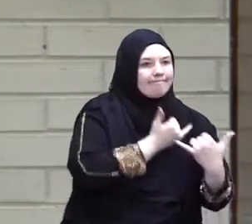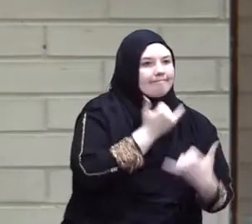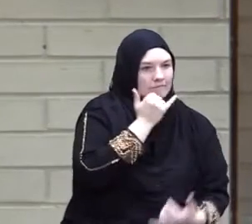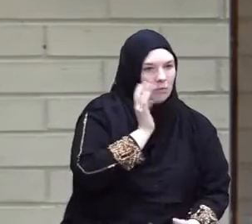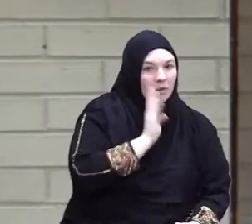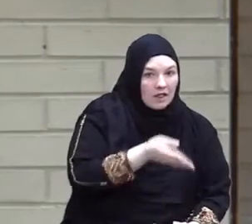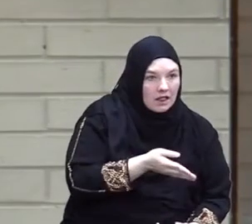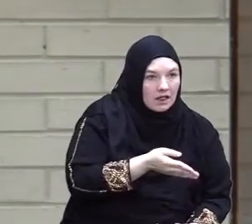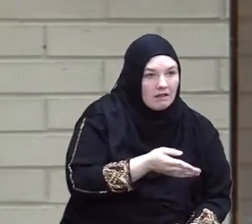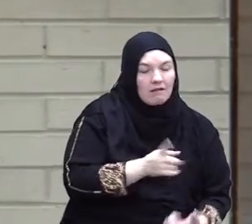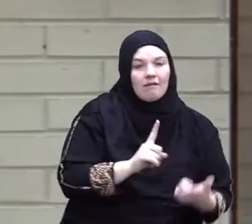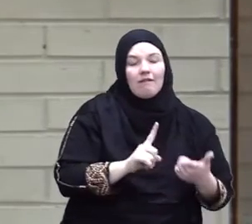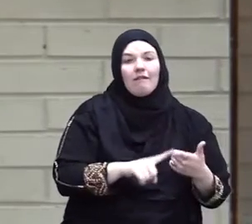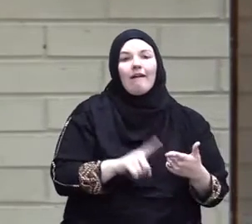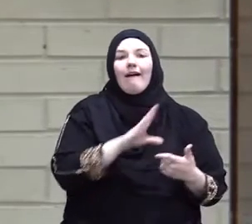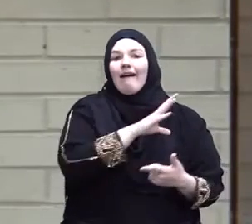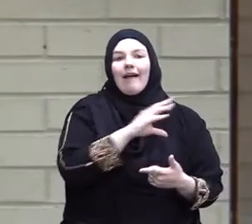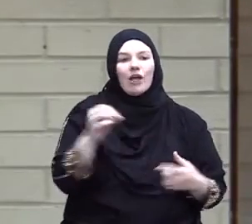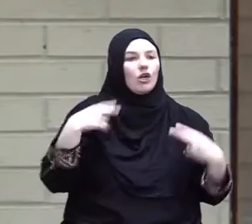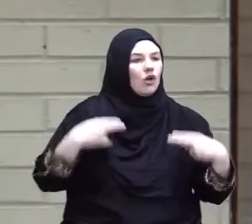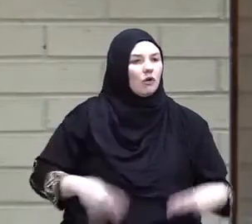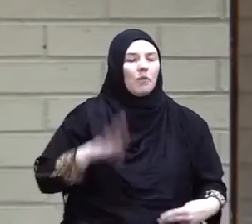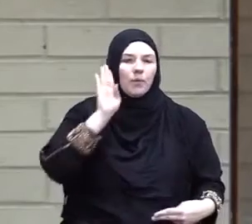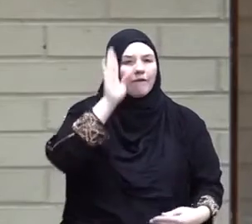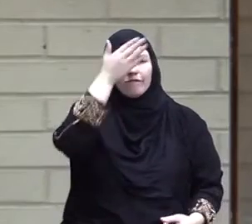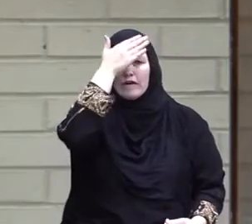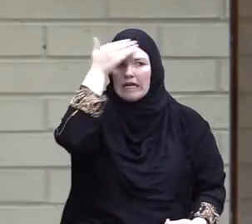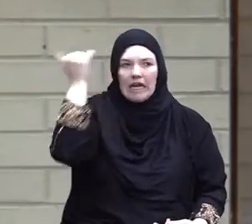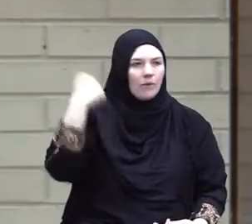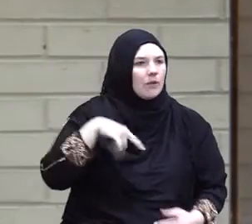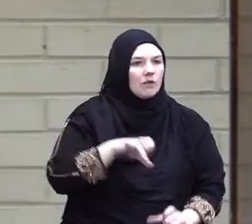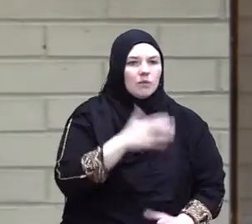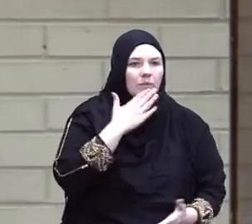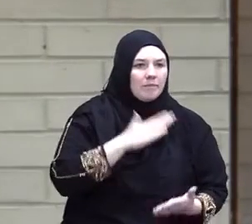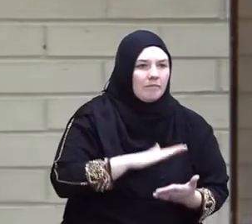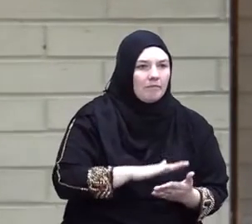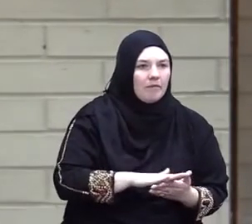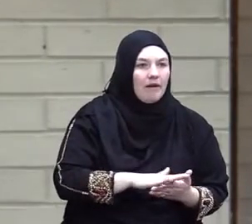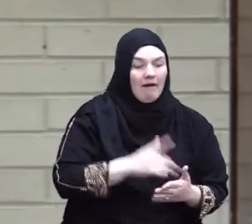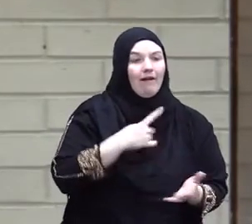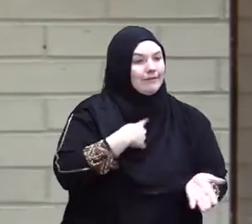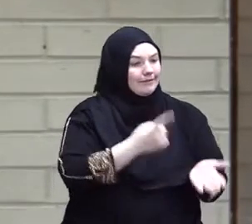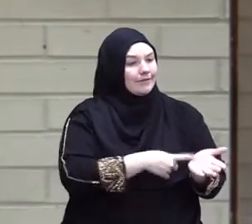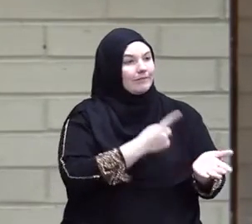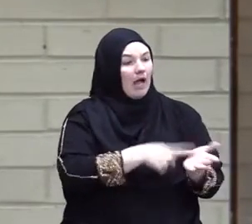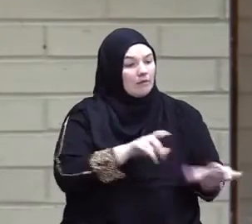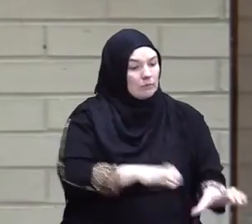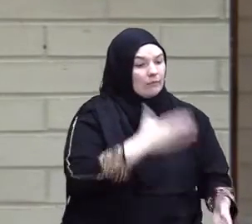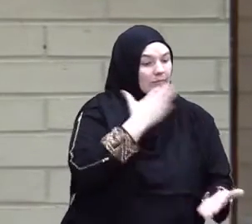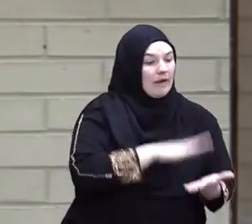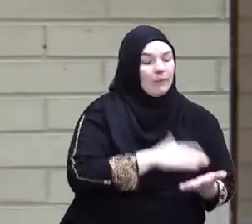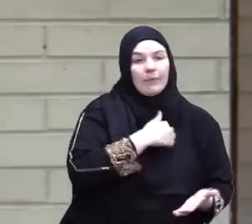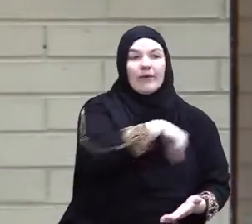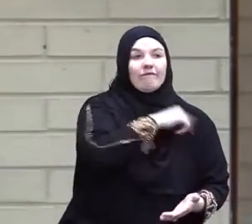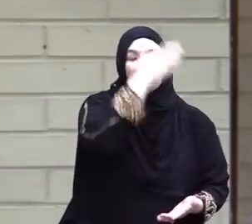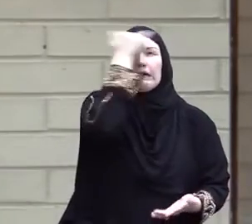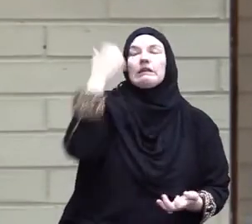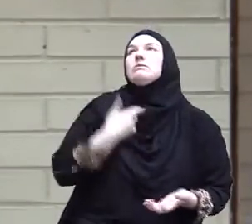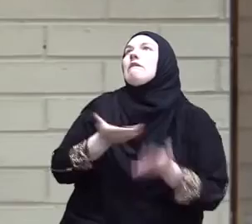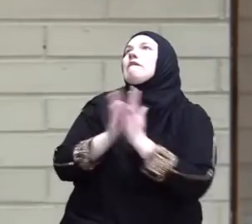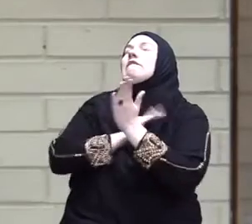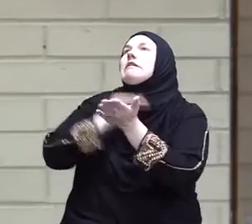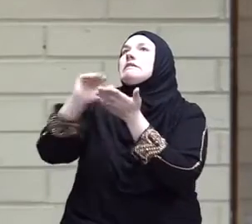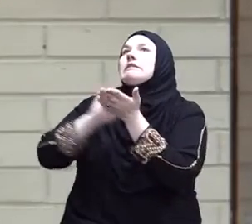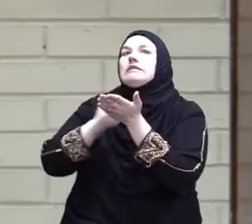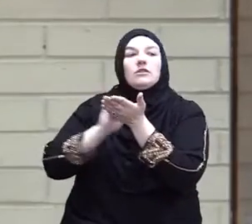to forget that we have sinned and we are going to forget to ask Him to forgive our sins. So He has